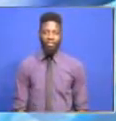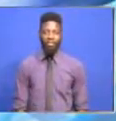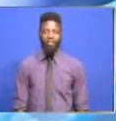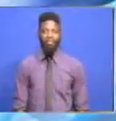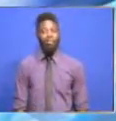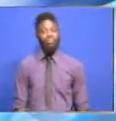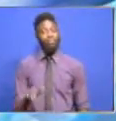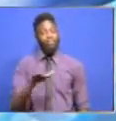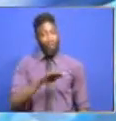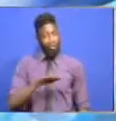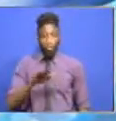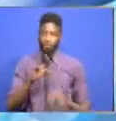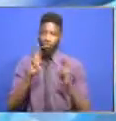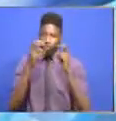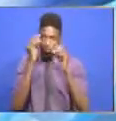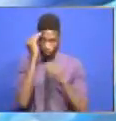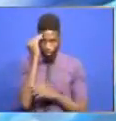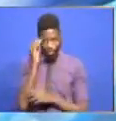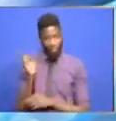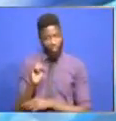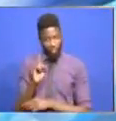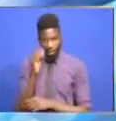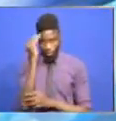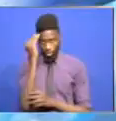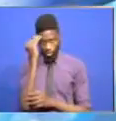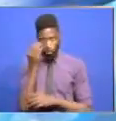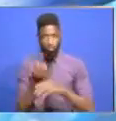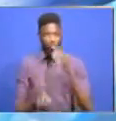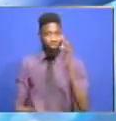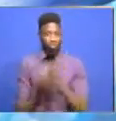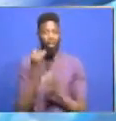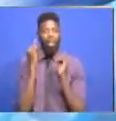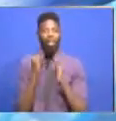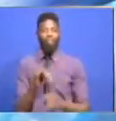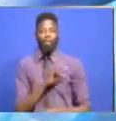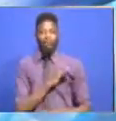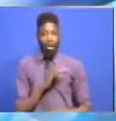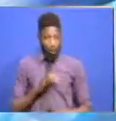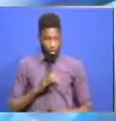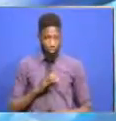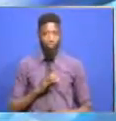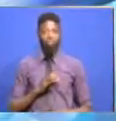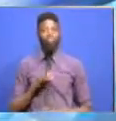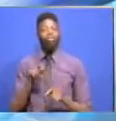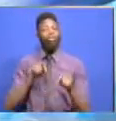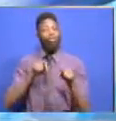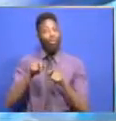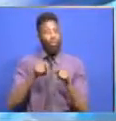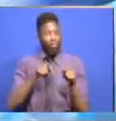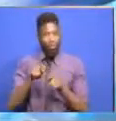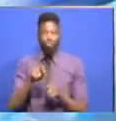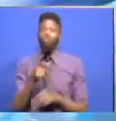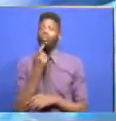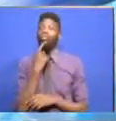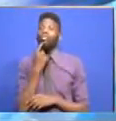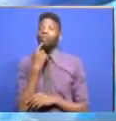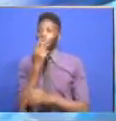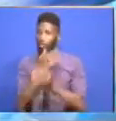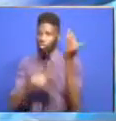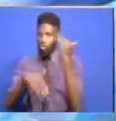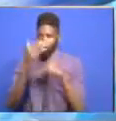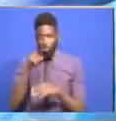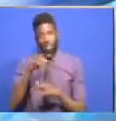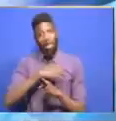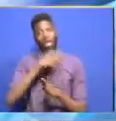To education matters now, the Ministry of Education has set up a new council to run affairs at Turkana University, ending the prolonged